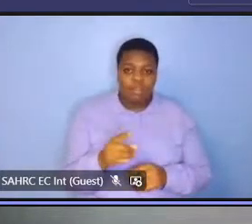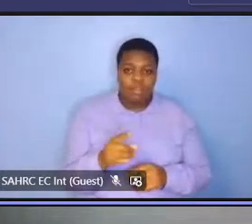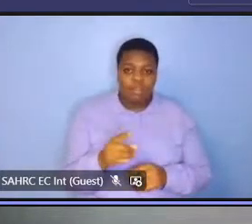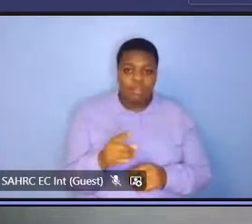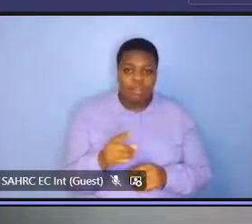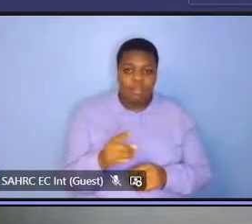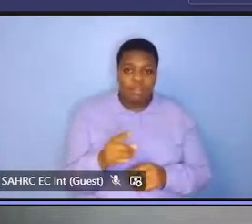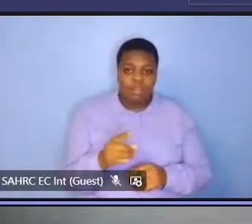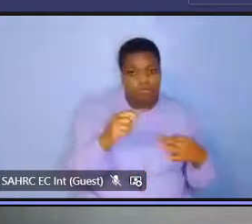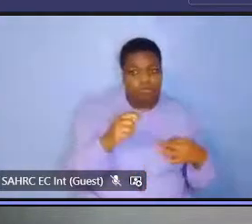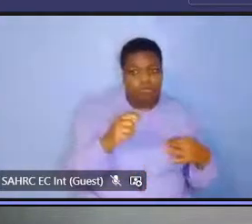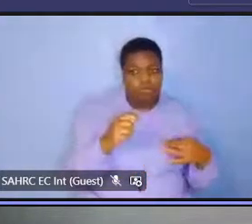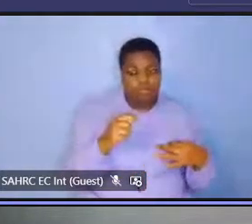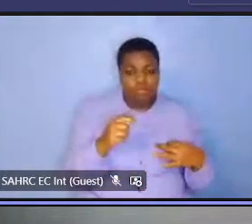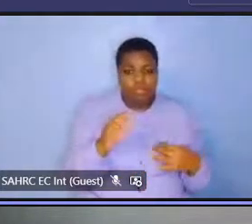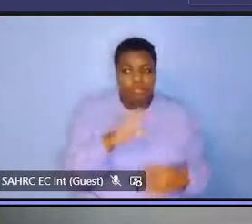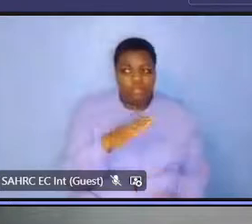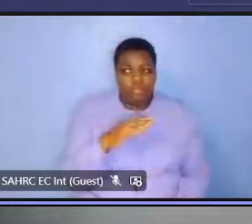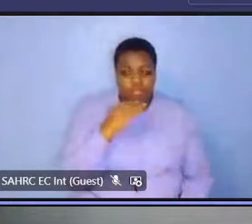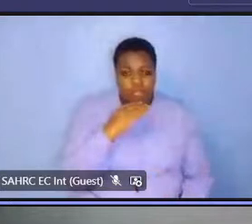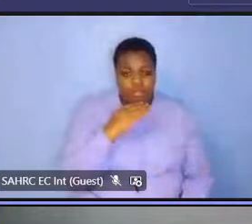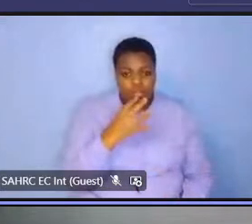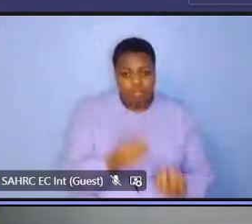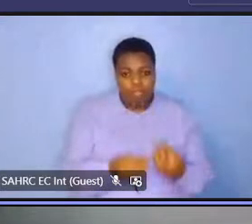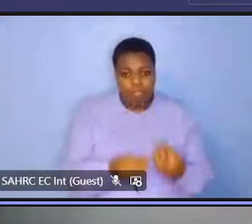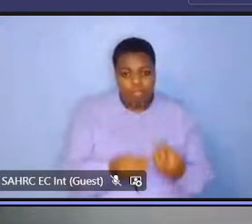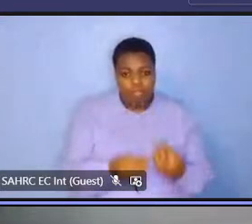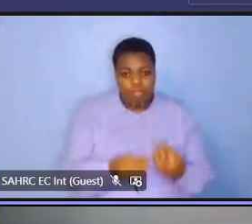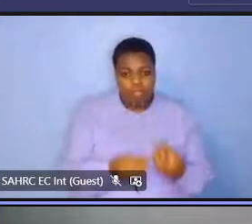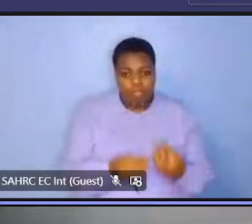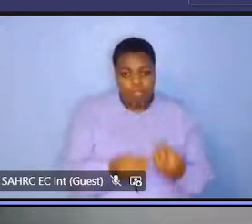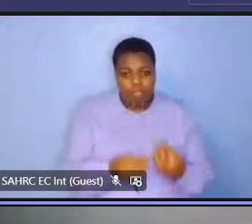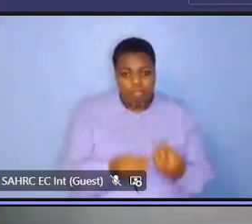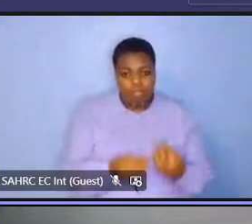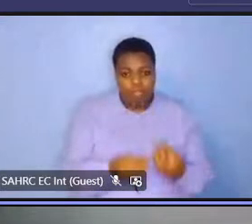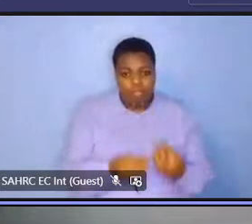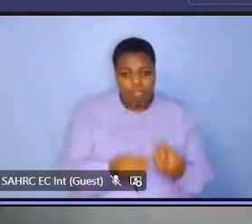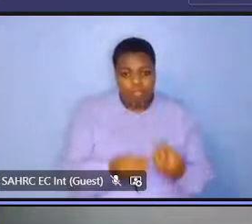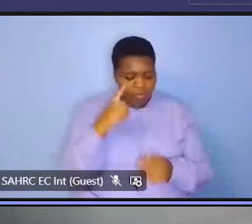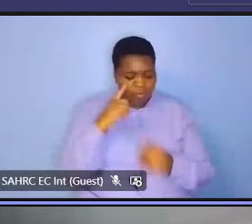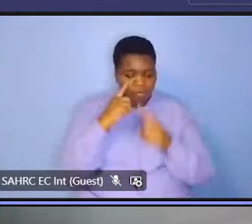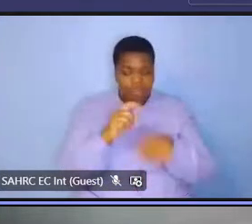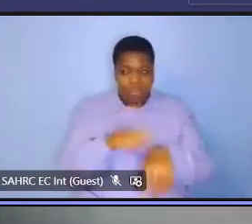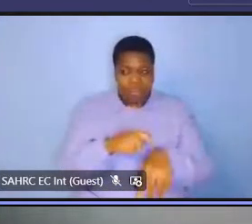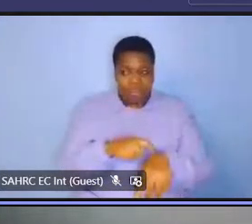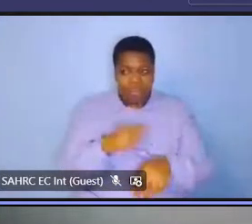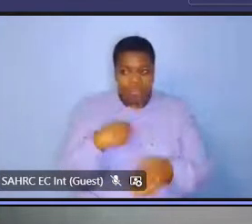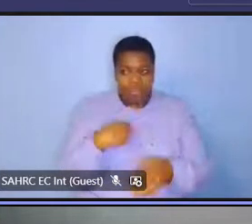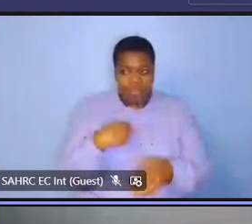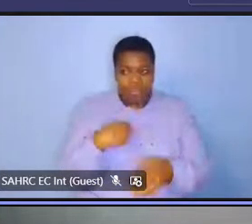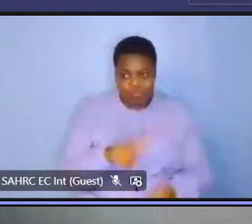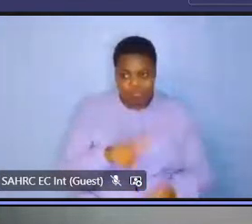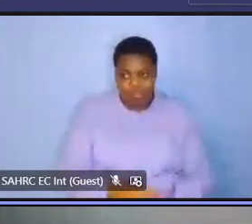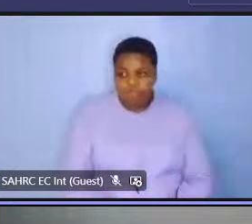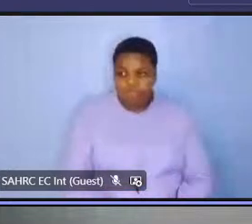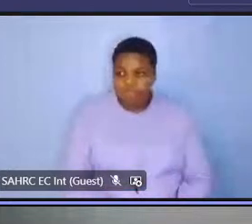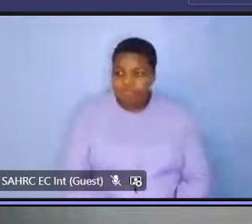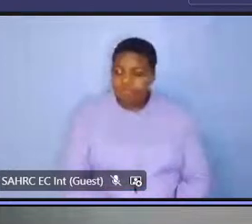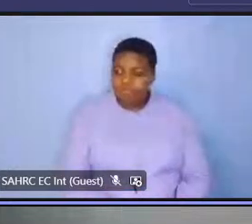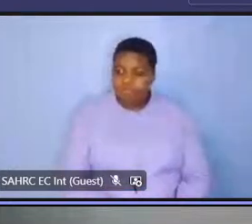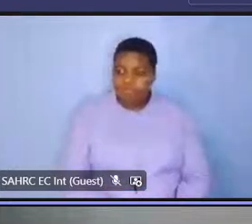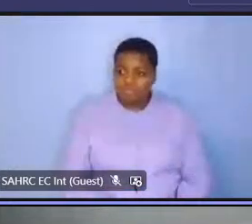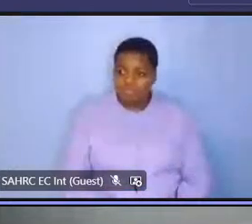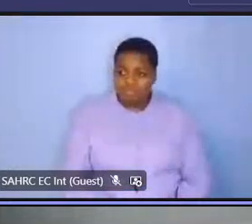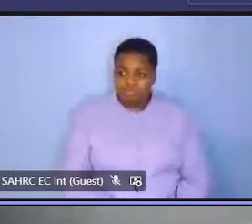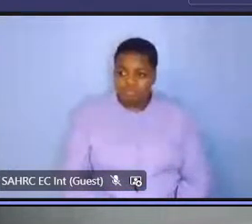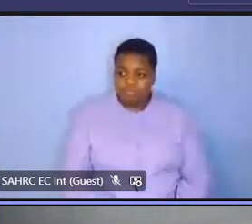refer to children or learners that are gender non-conforming. For the purpose of time, so I jumped that part. So what remains a